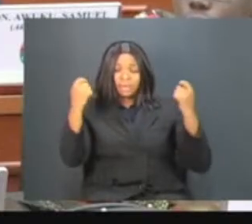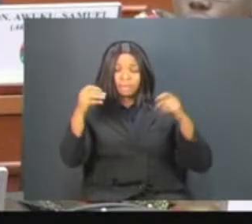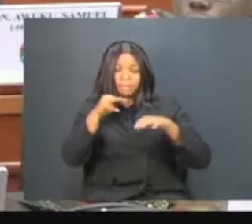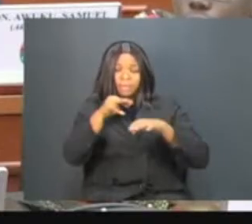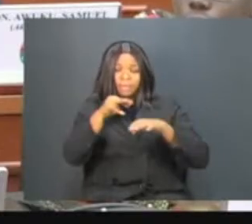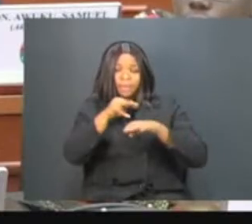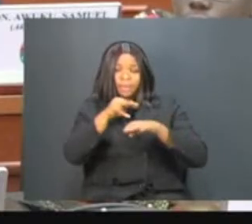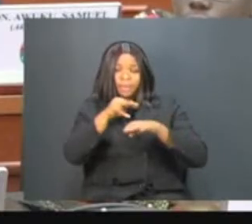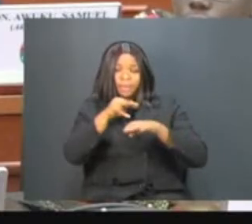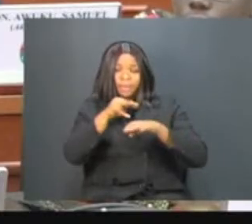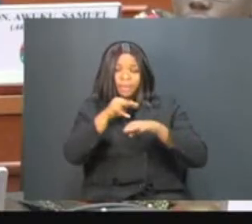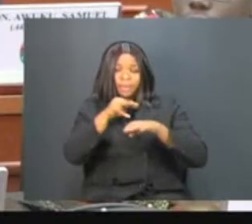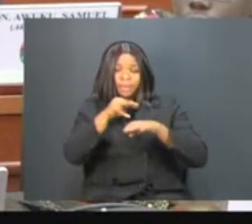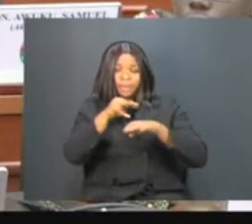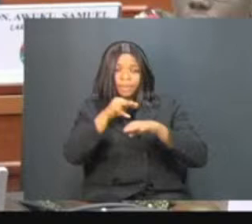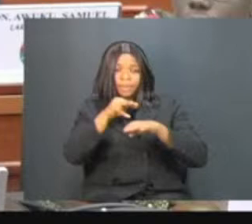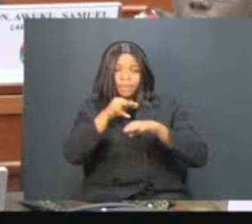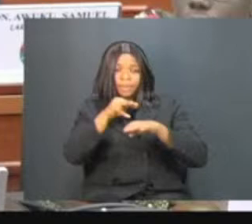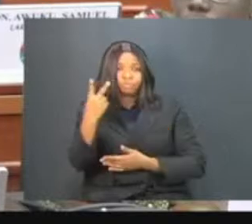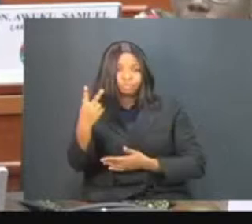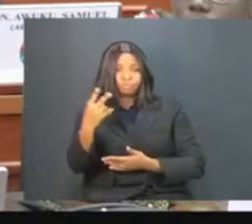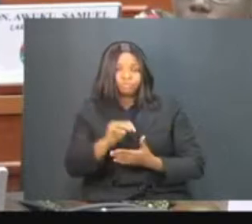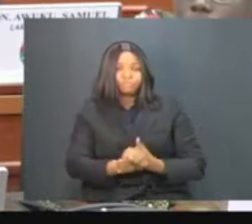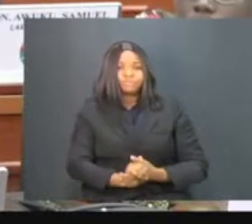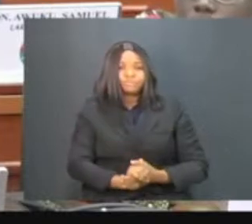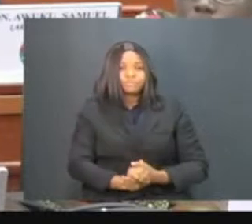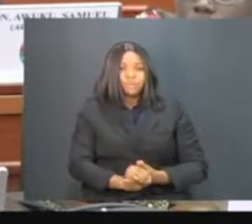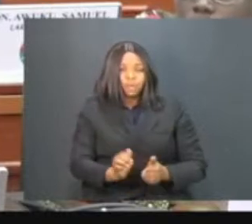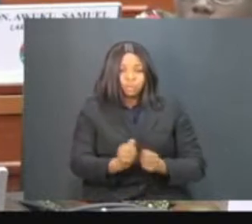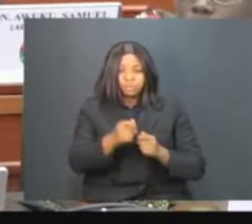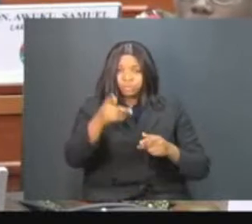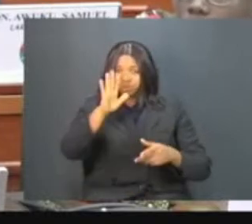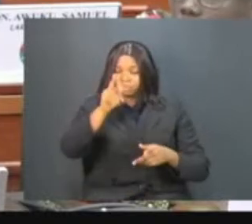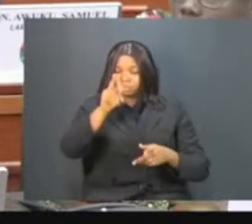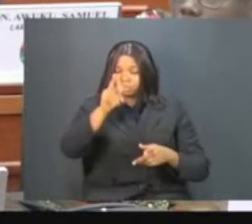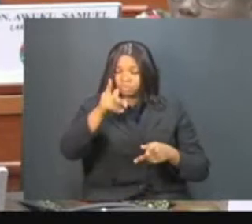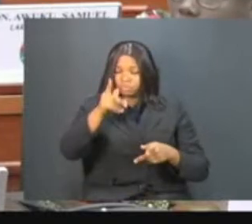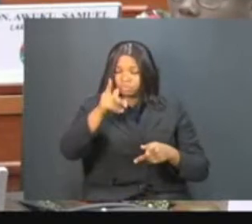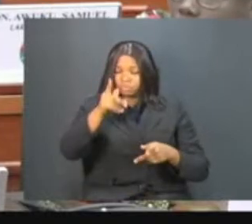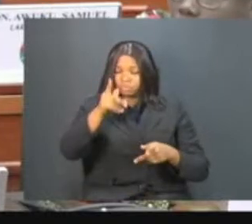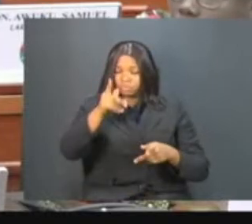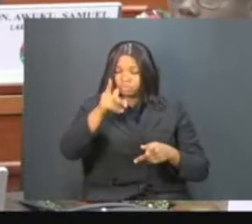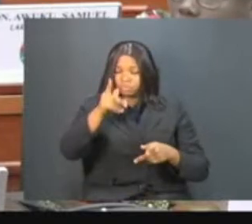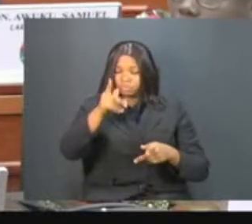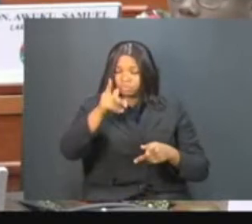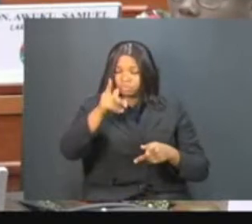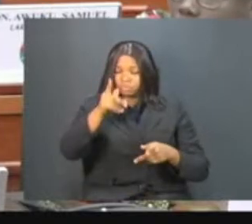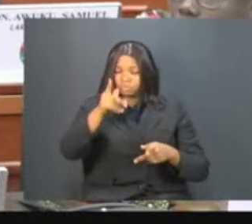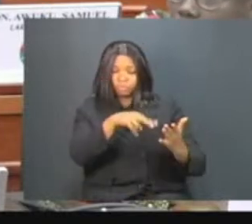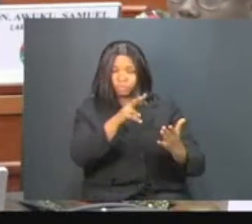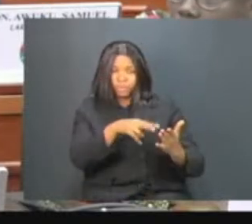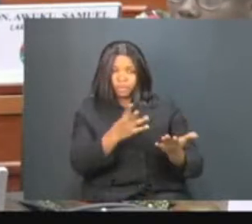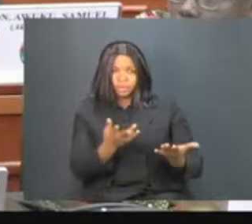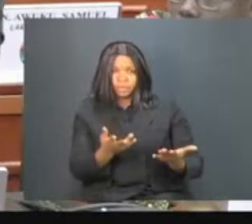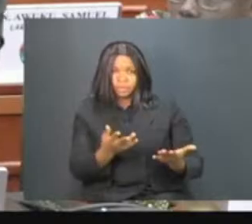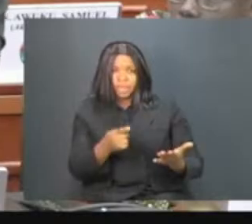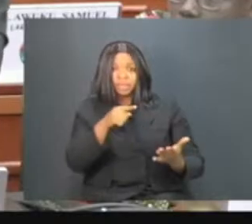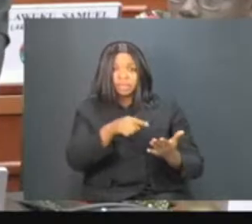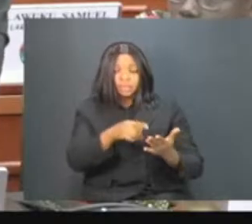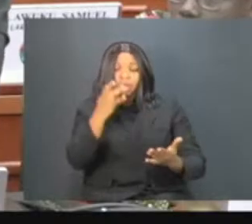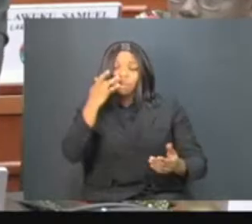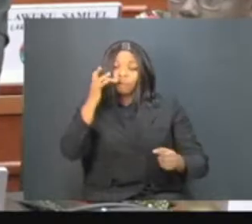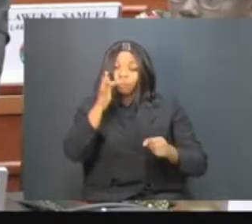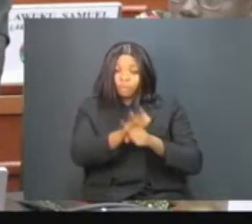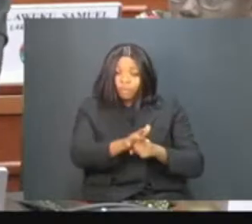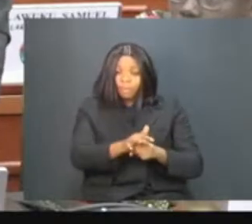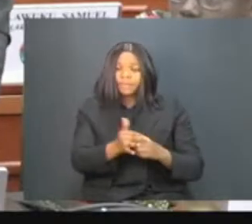of the NDC manifesto. And Mr. Speaker, with your permission, I quote, this is what they promised the country. This is what they promised the